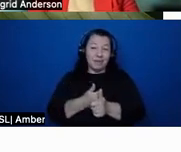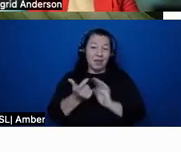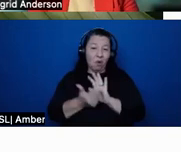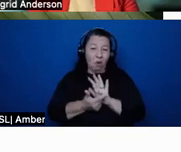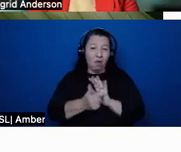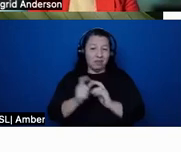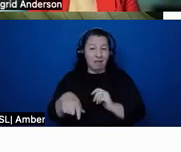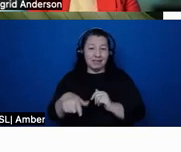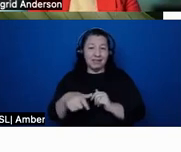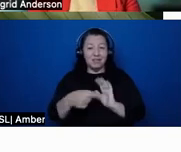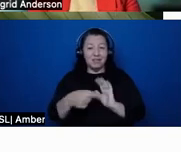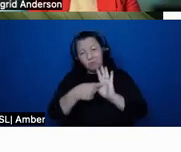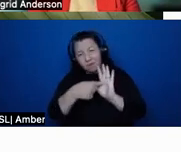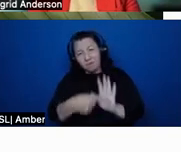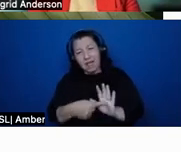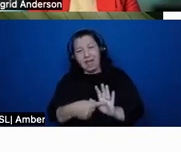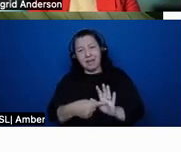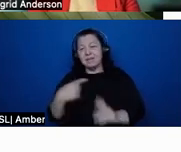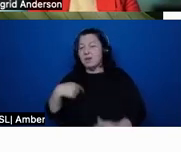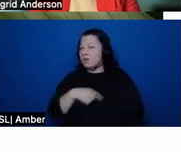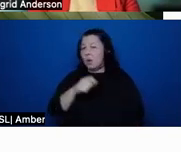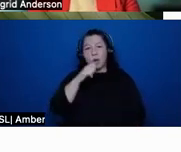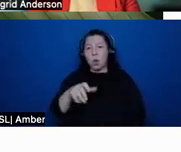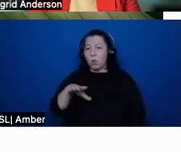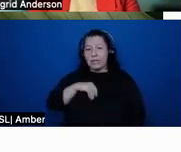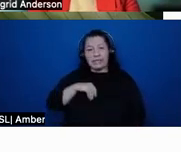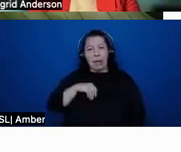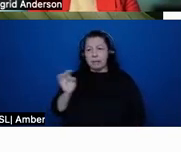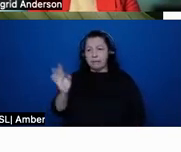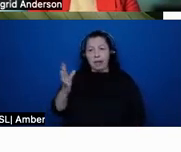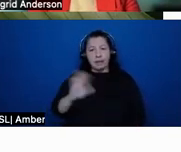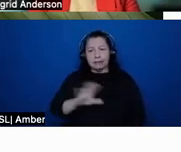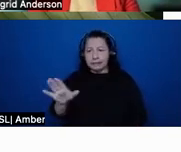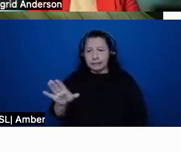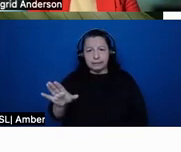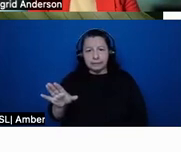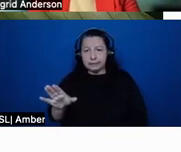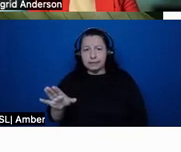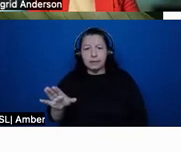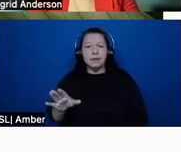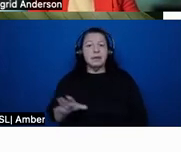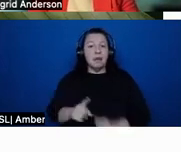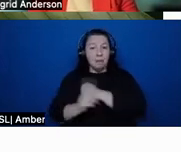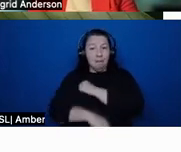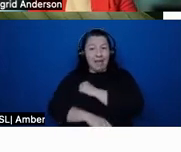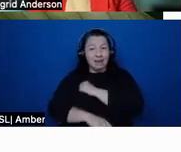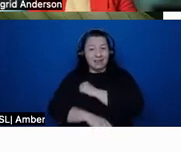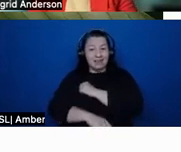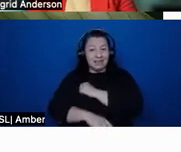reflect that we do not accept violence, and that we, you know, that the penalties that are